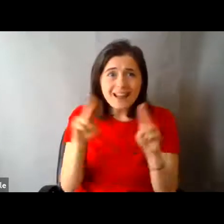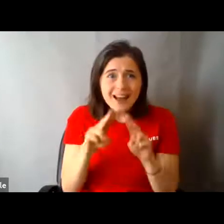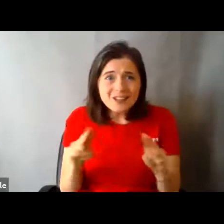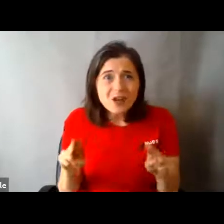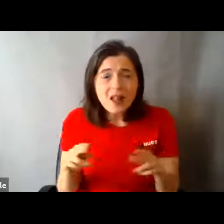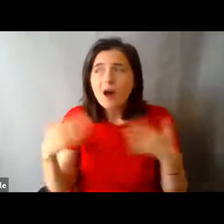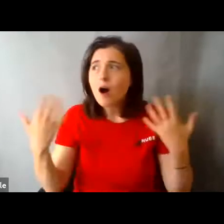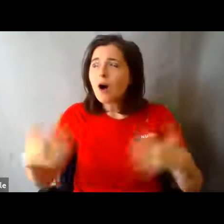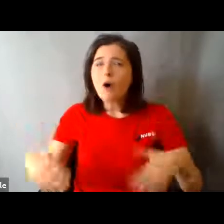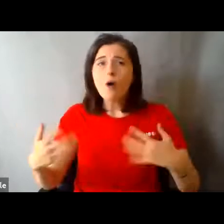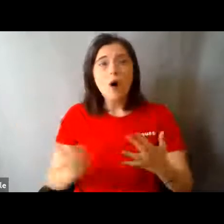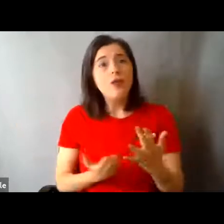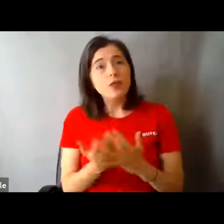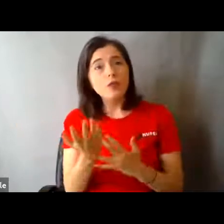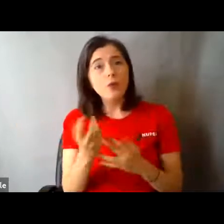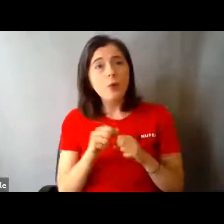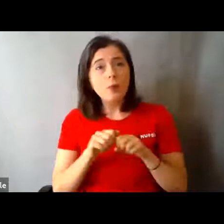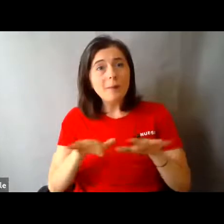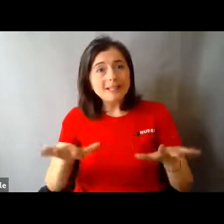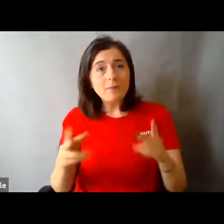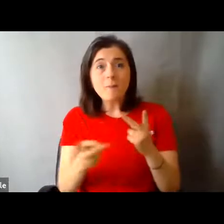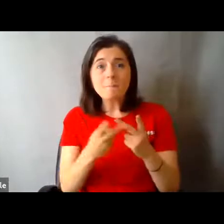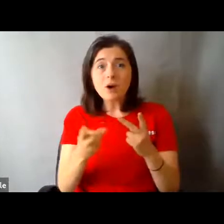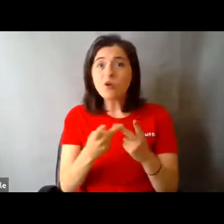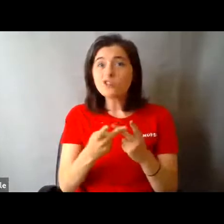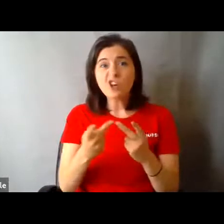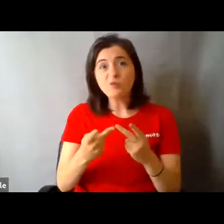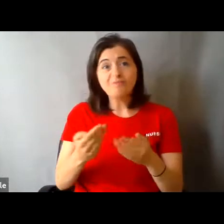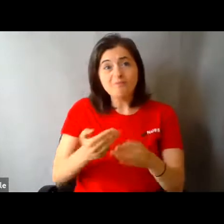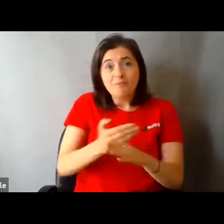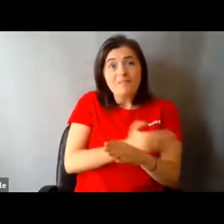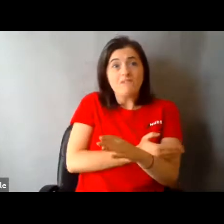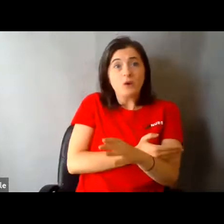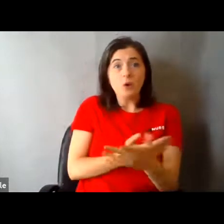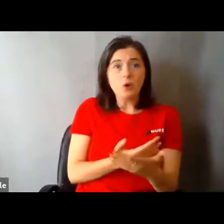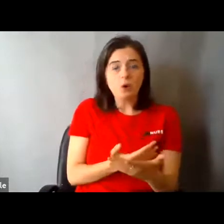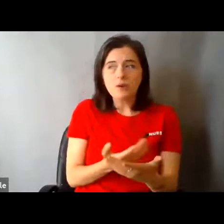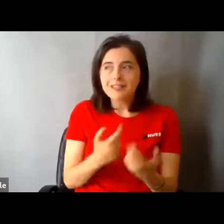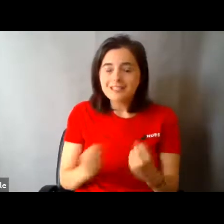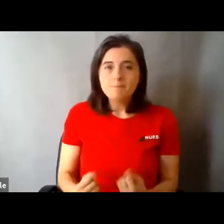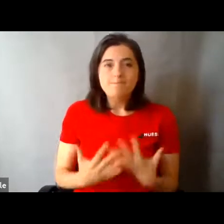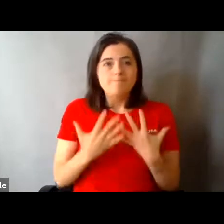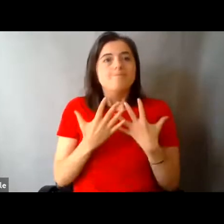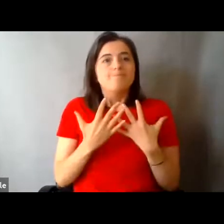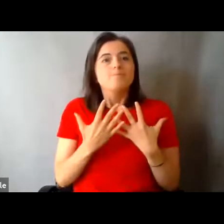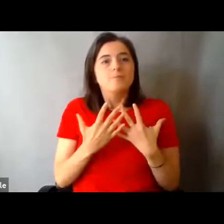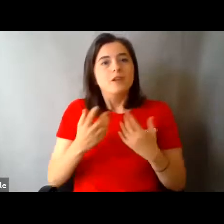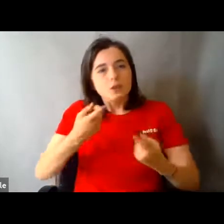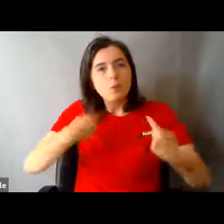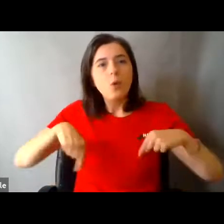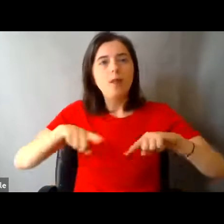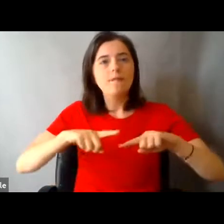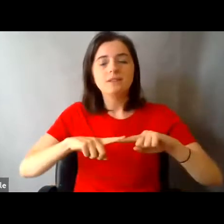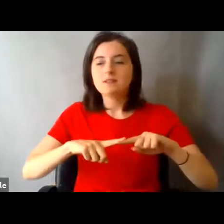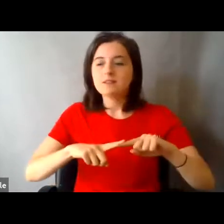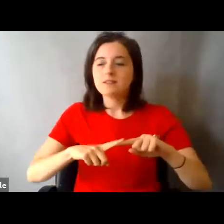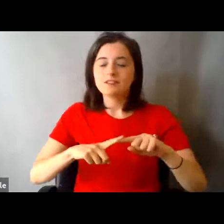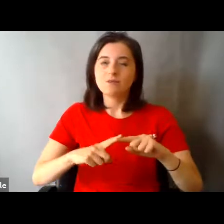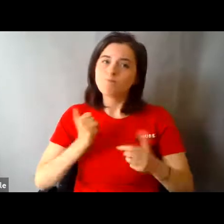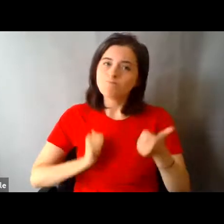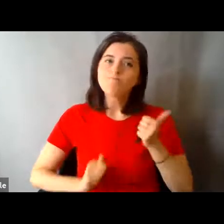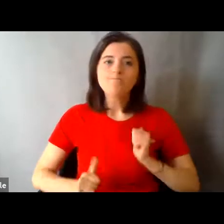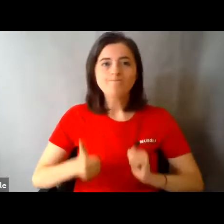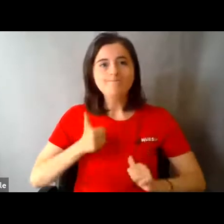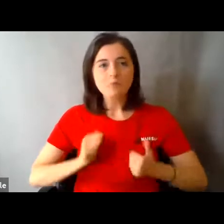pandemic and outside of the pandemic is an inspiration to all of us. And we are very, very proud in the